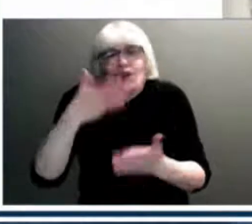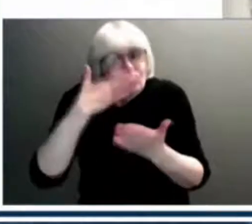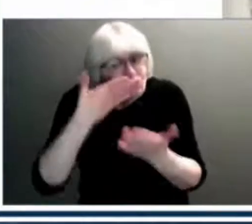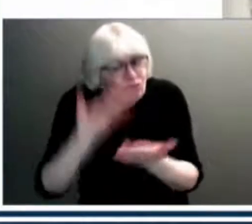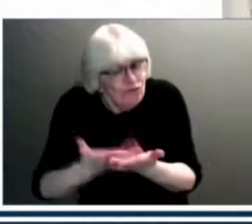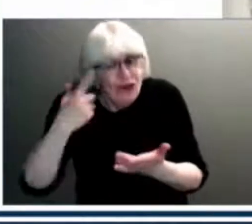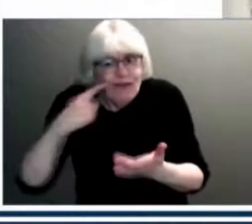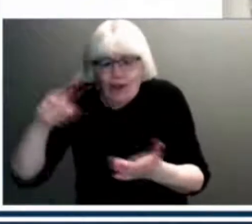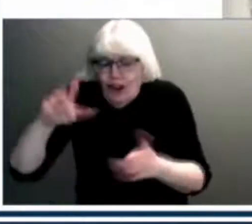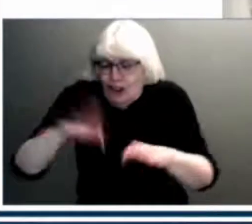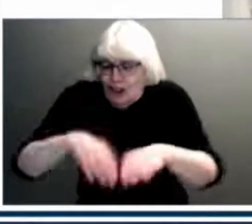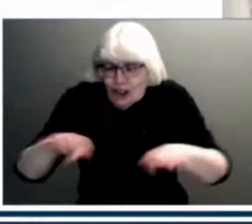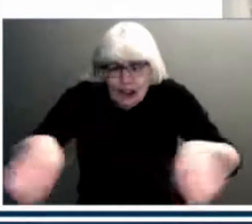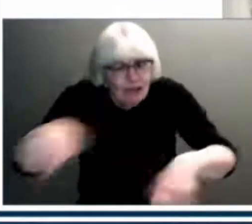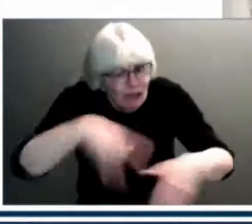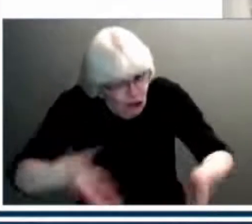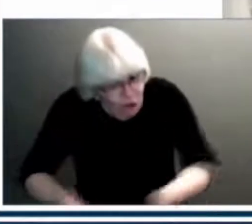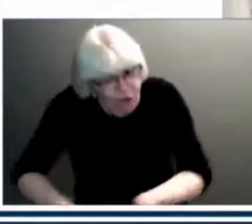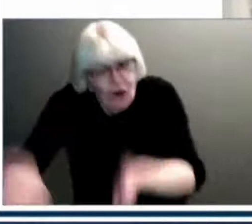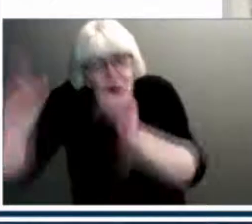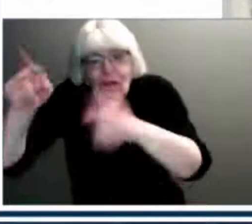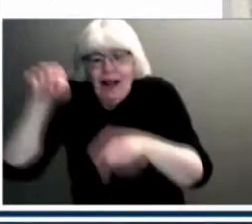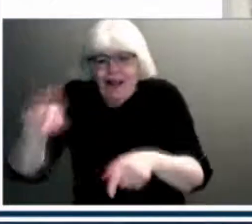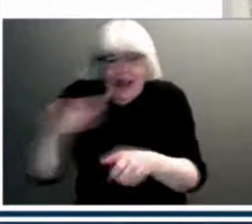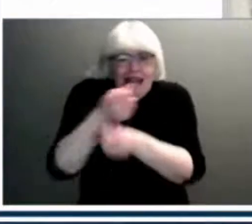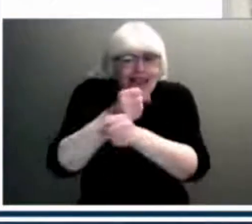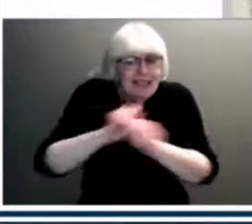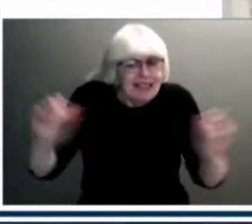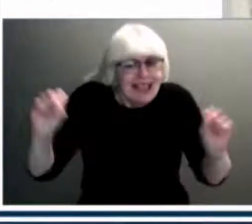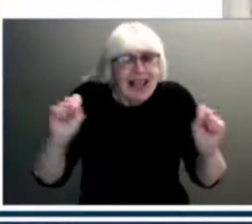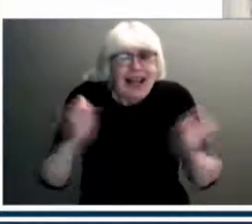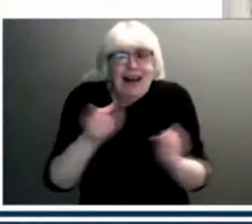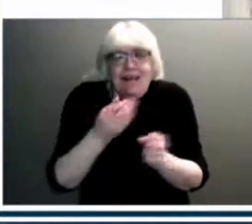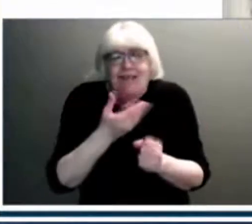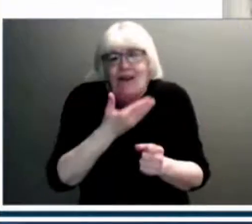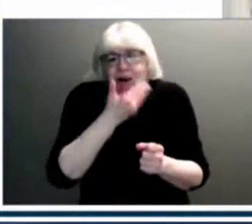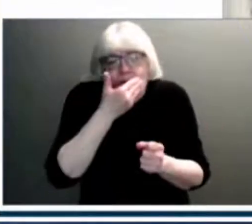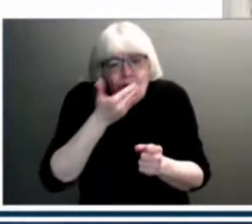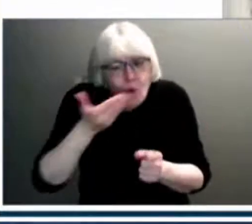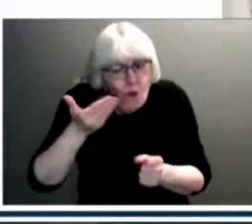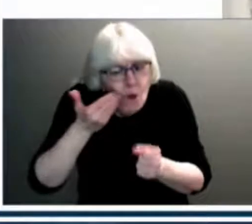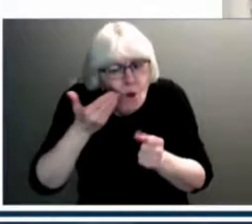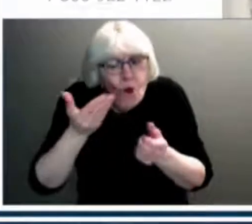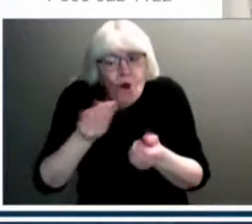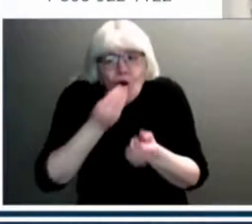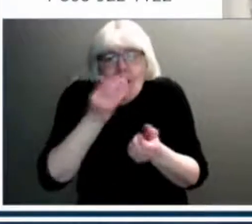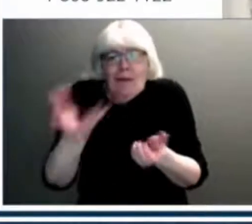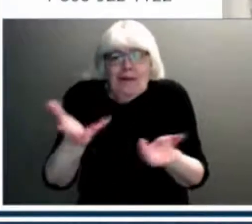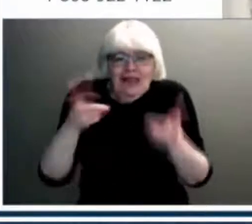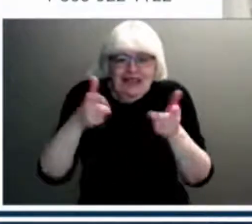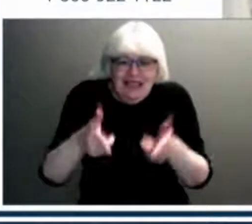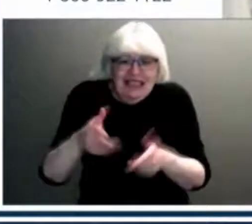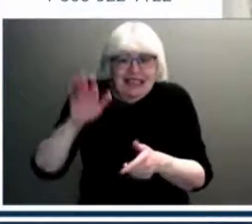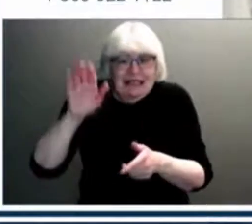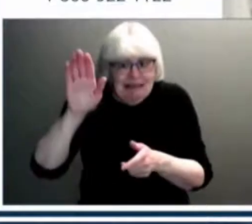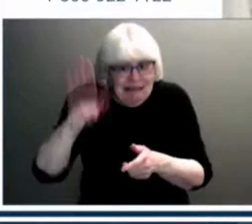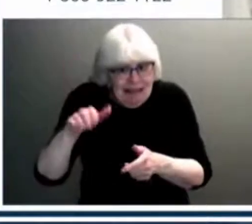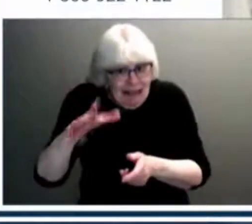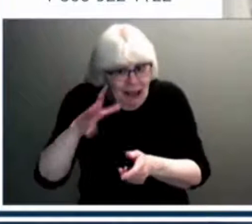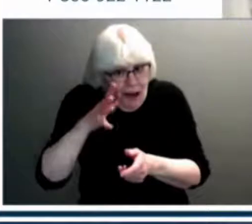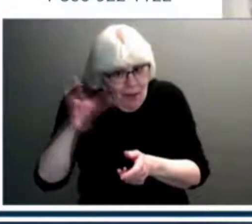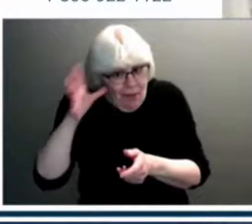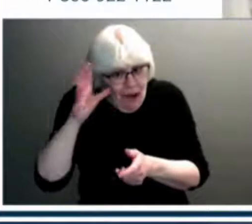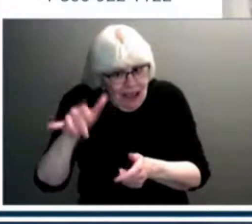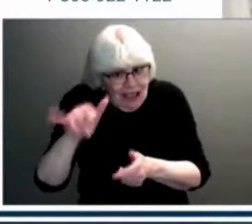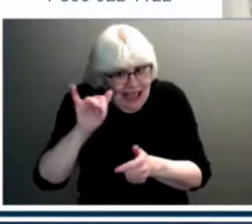of our children is in school. So to parents, if your child is sick, as you would have in the